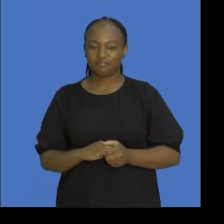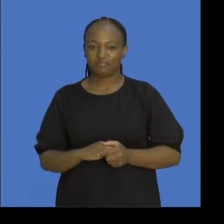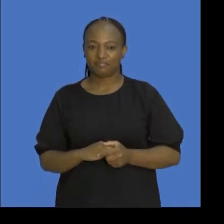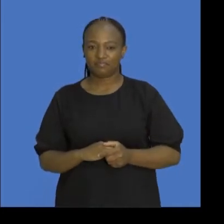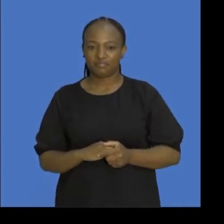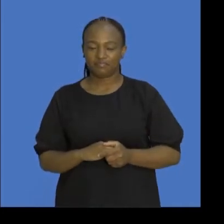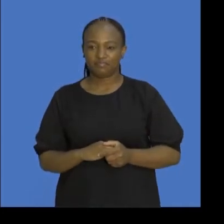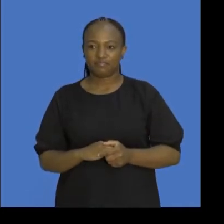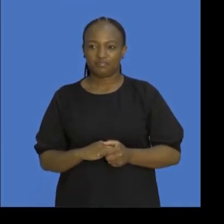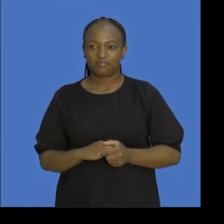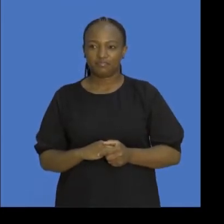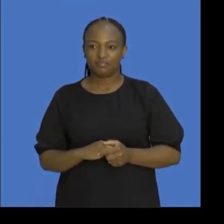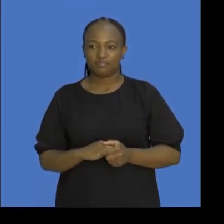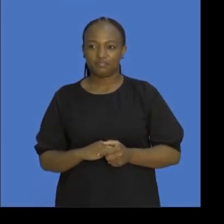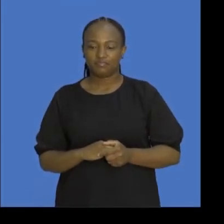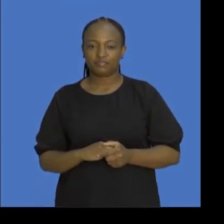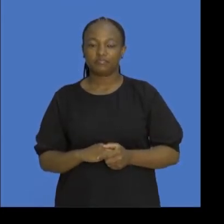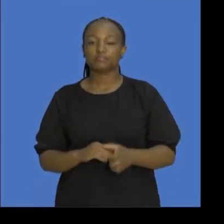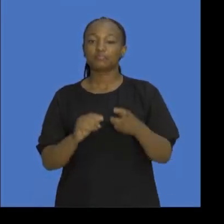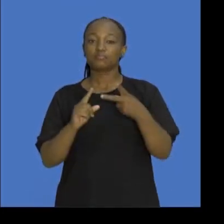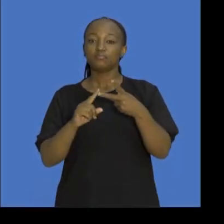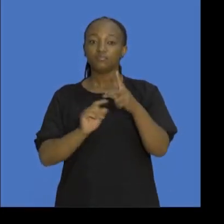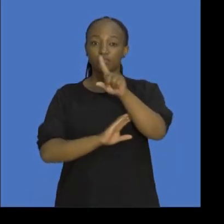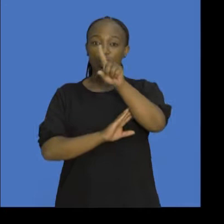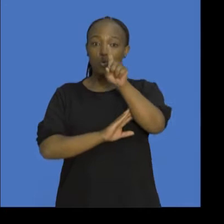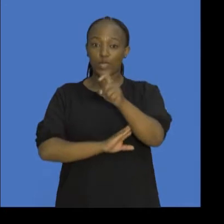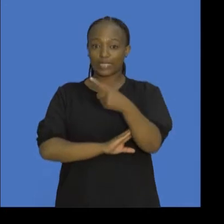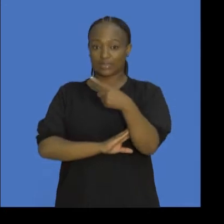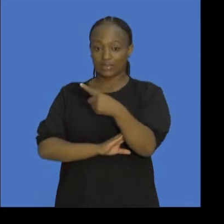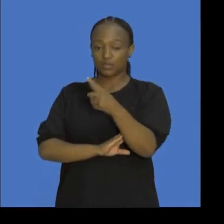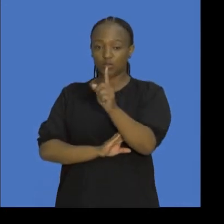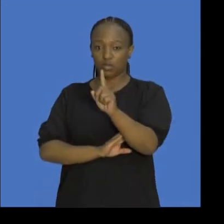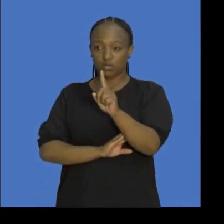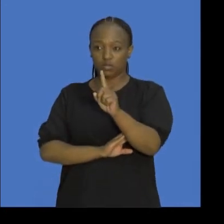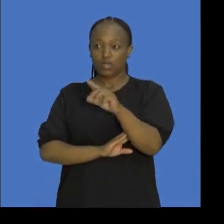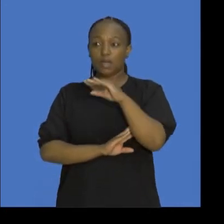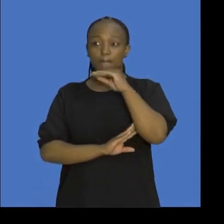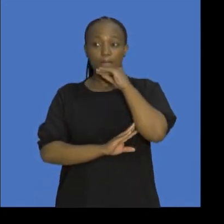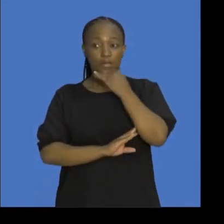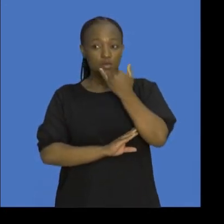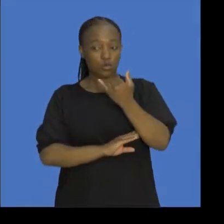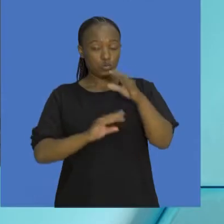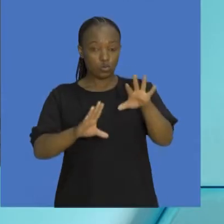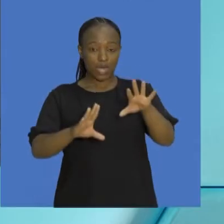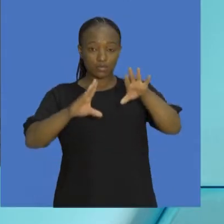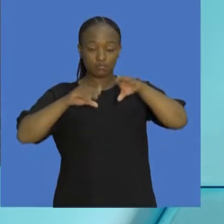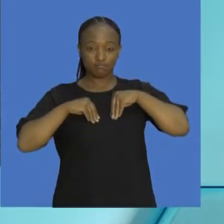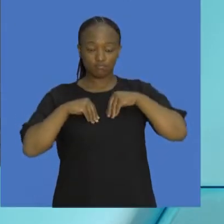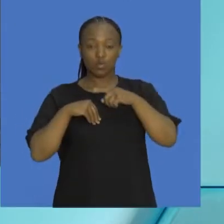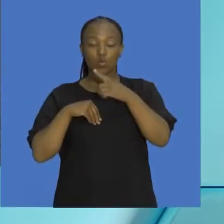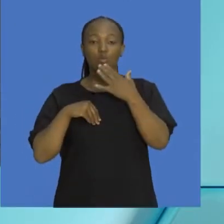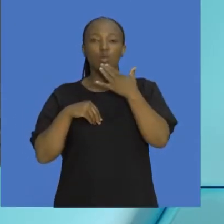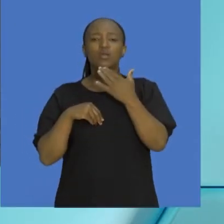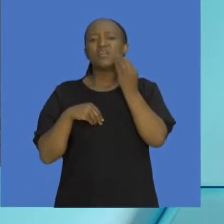So there's another question for you. Do you accept any claim or argument without